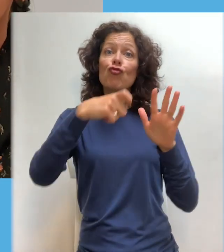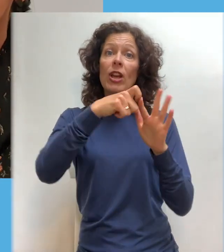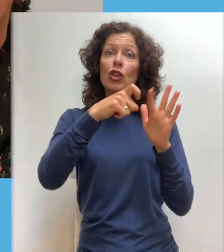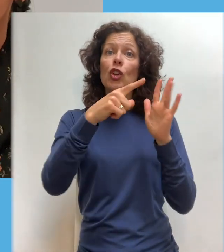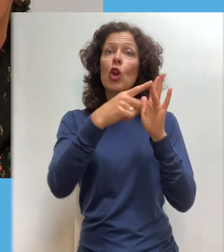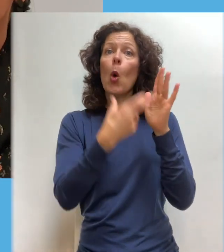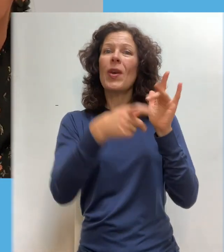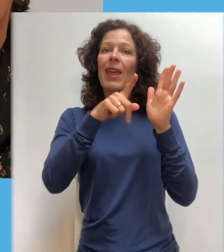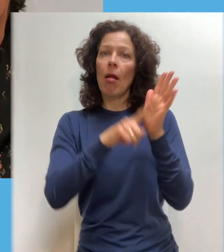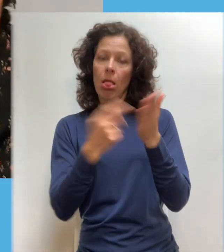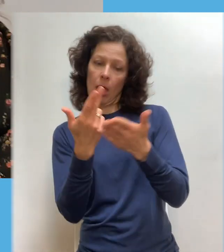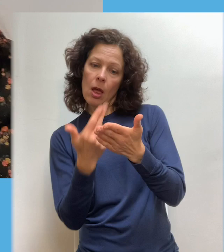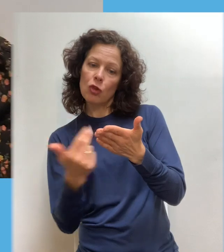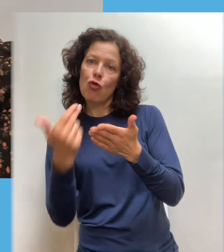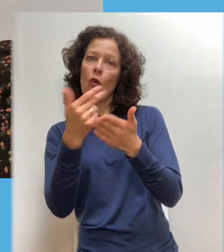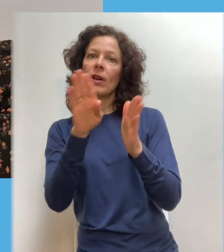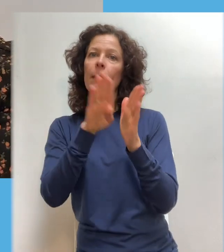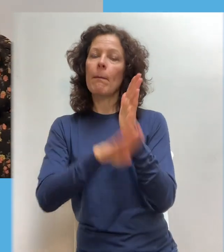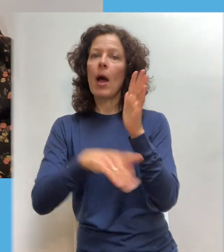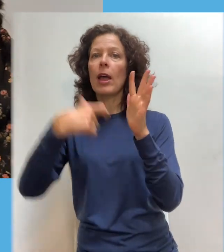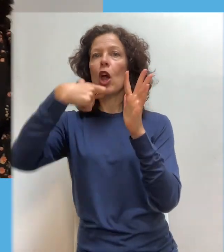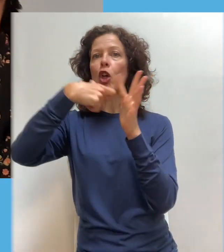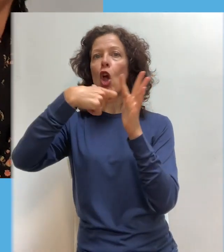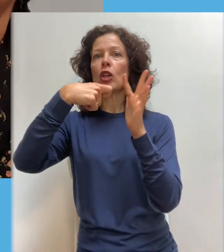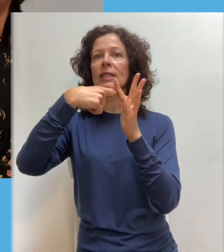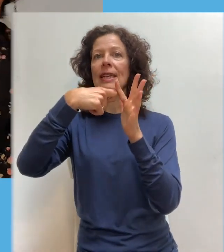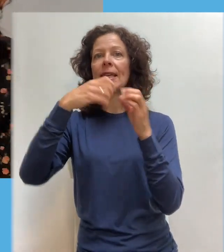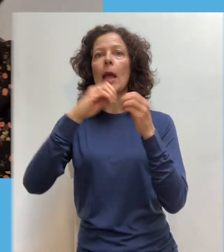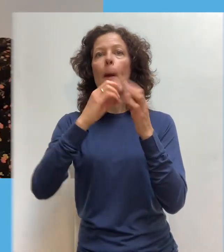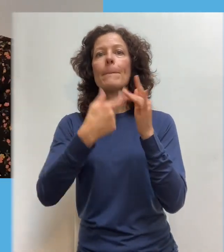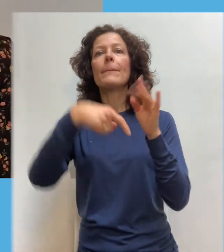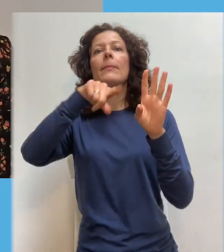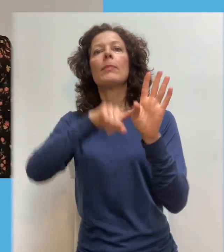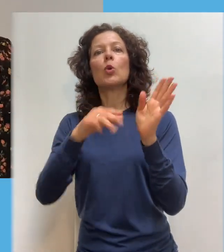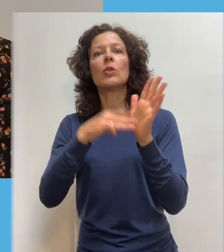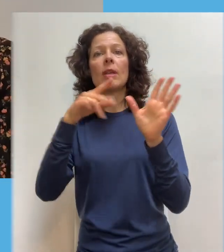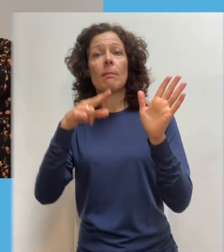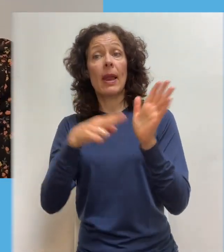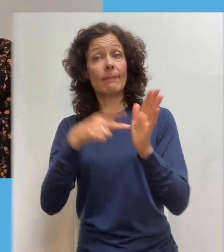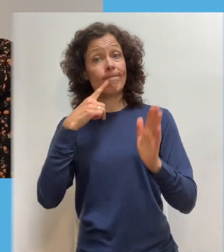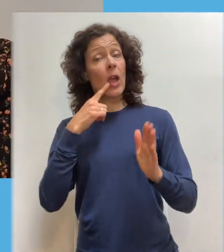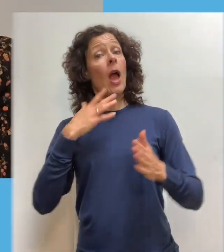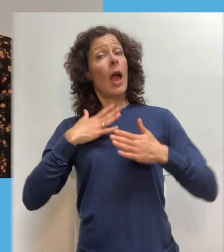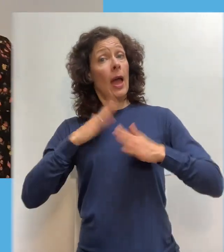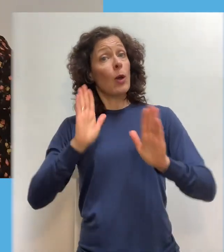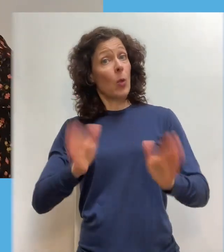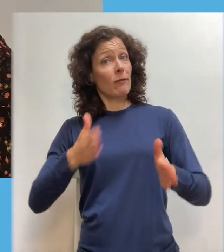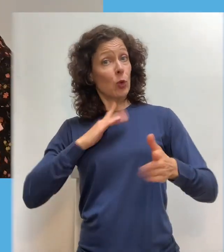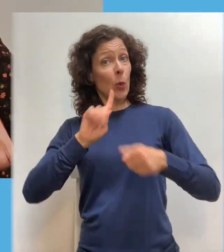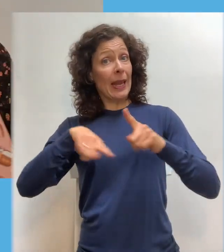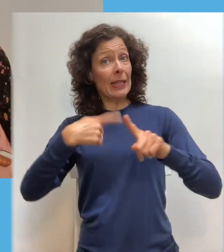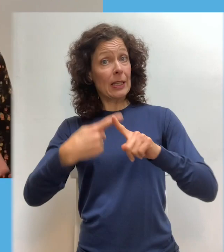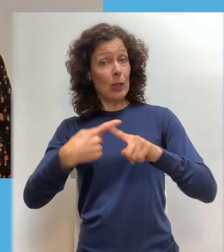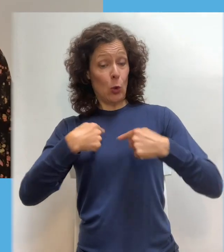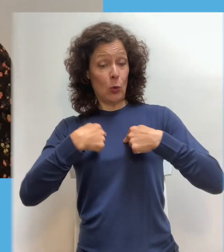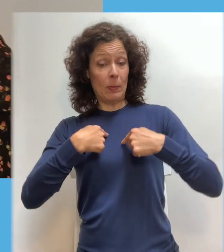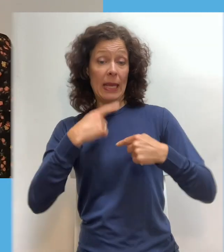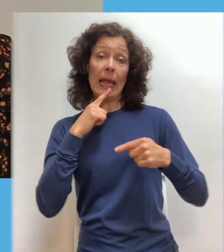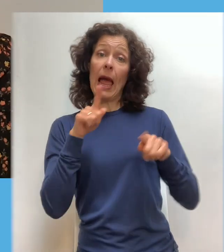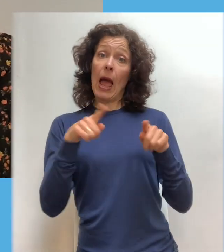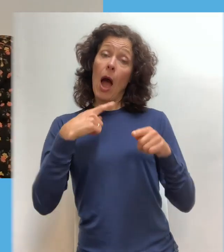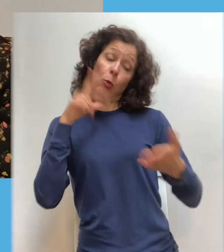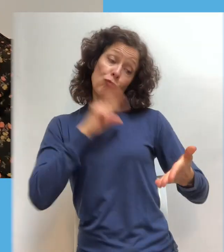O'Neill, illustrated by Kirsti Beautyman. You'll have to forgive me because I'm going to read to you the way I would read to my 4-year-old